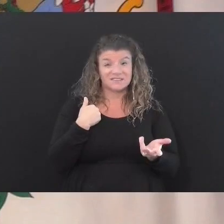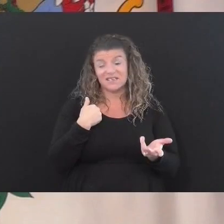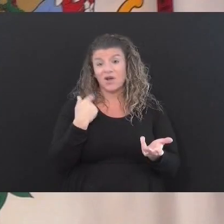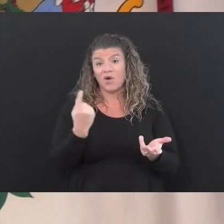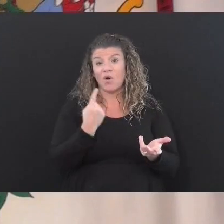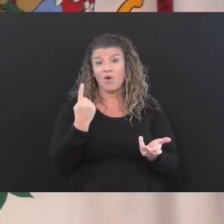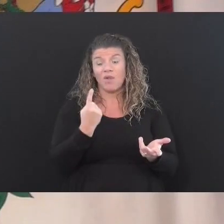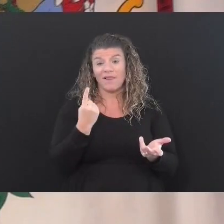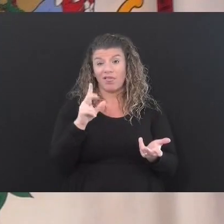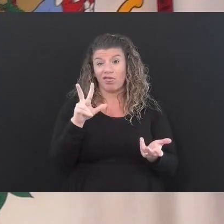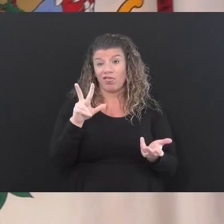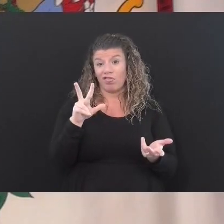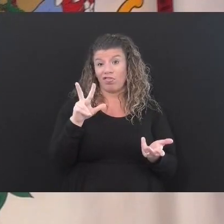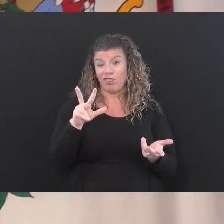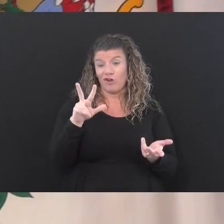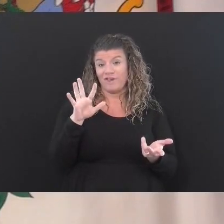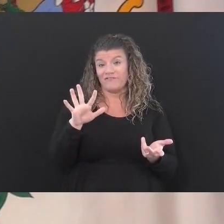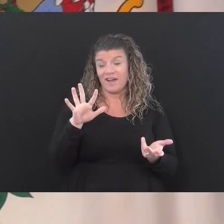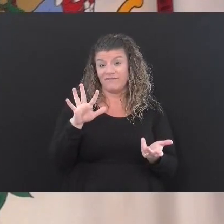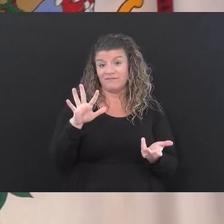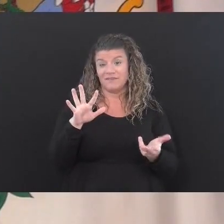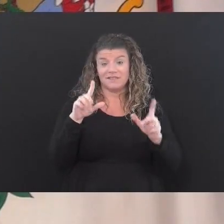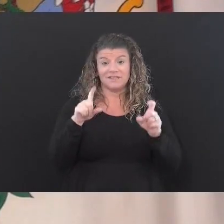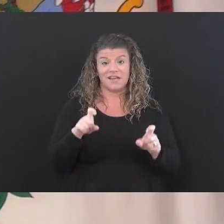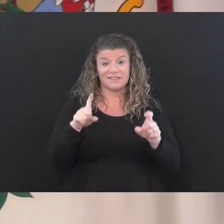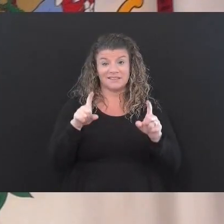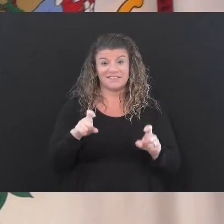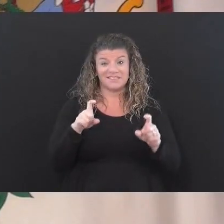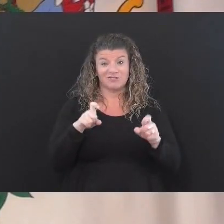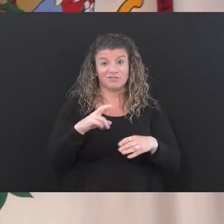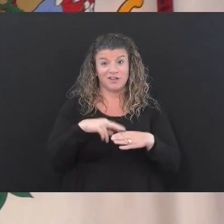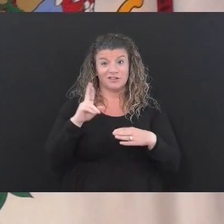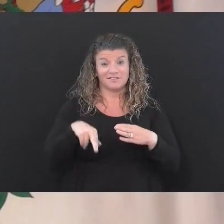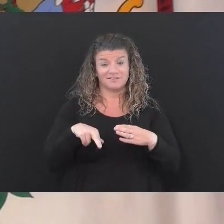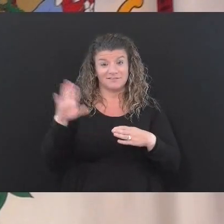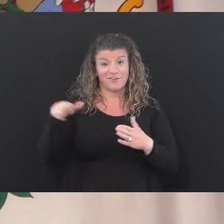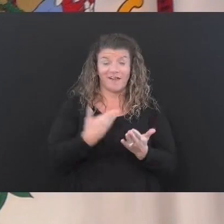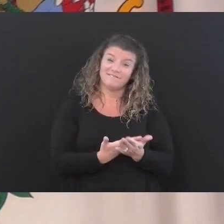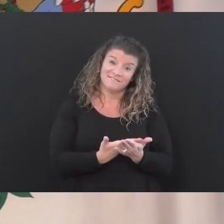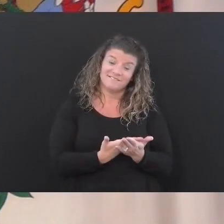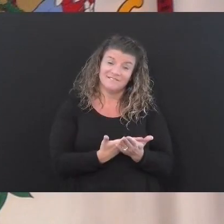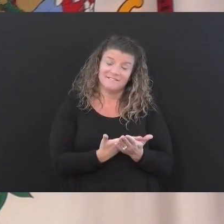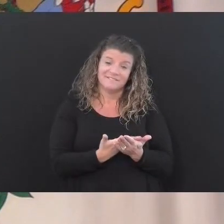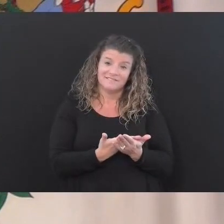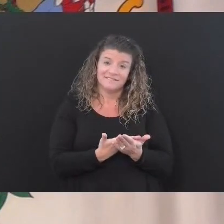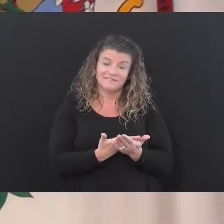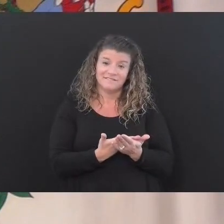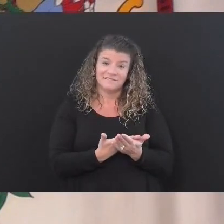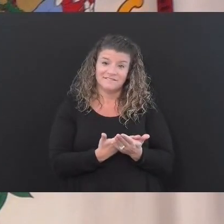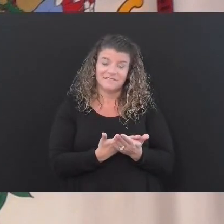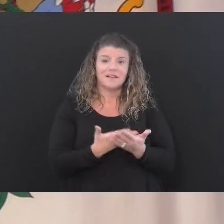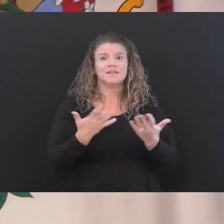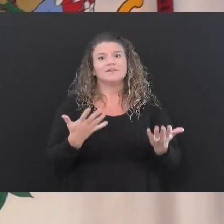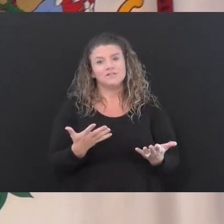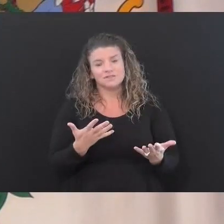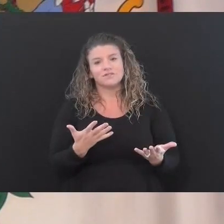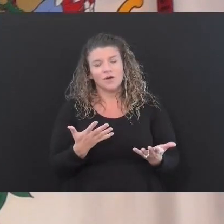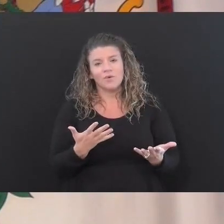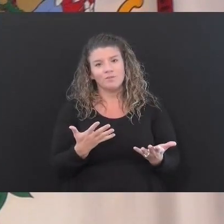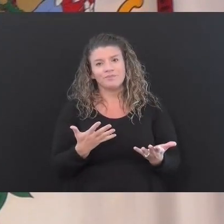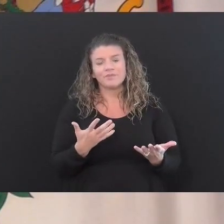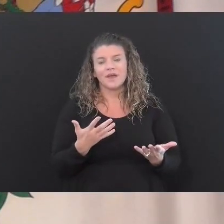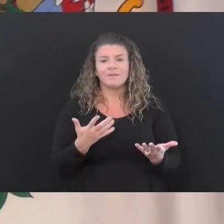only about 35 test results that came in. And so as,